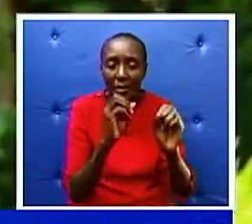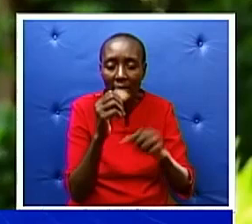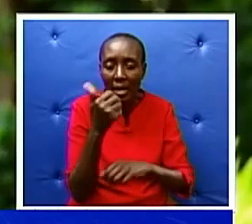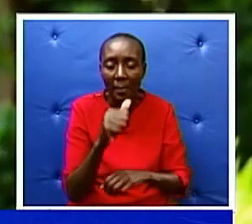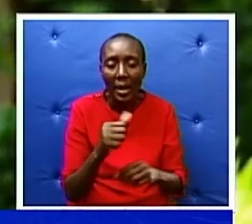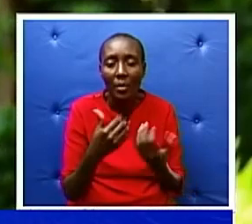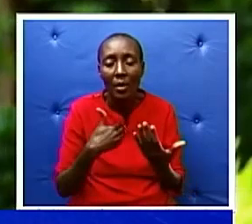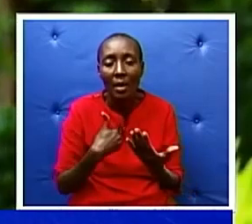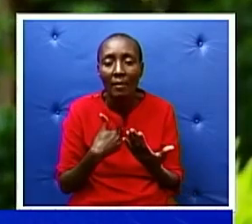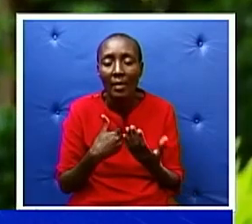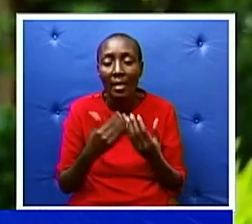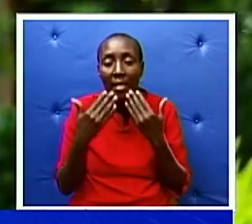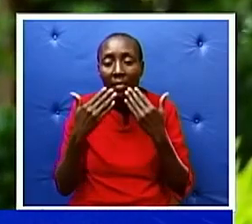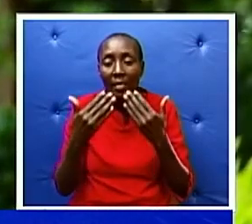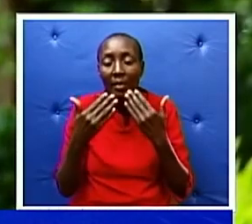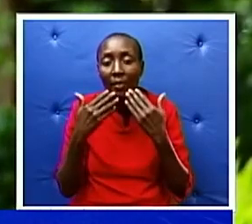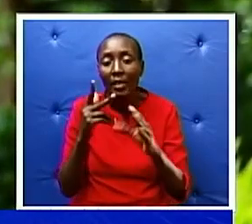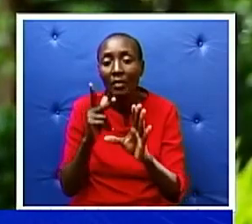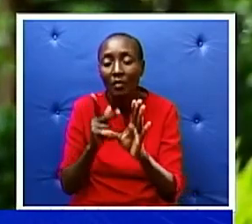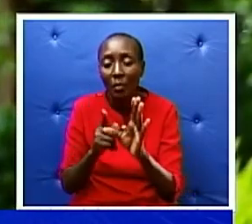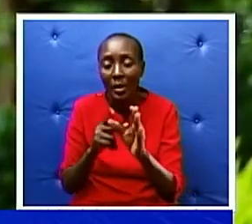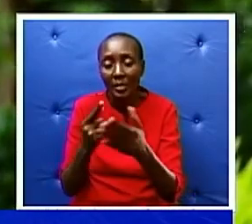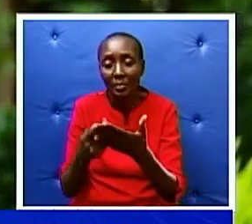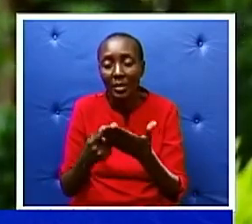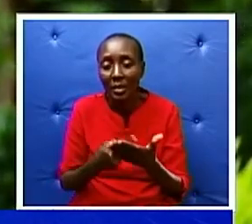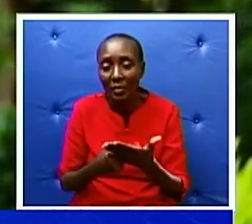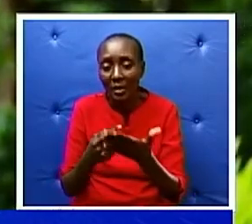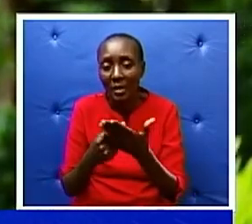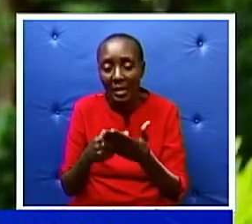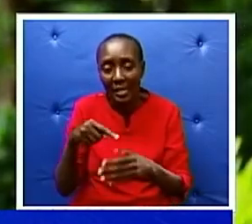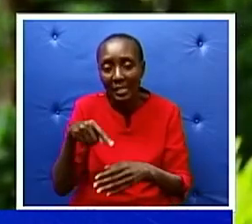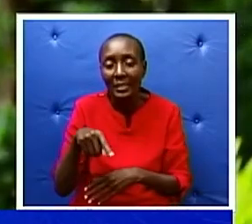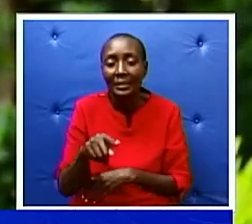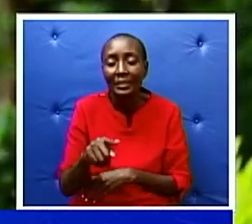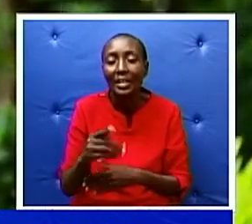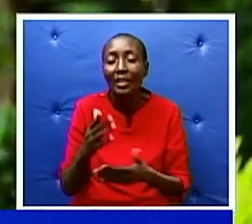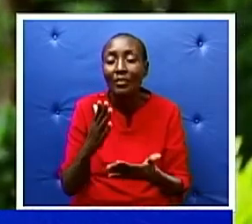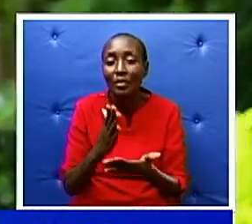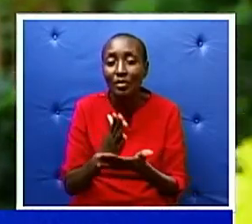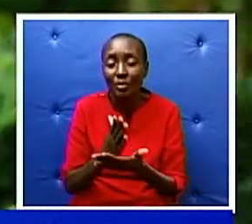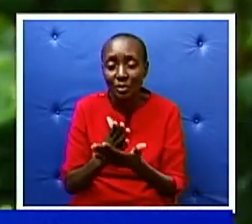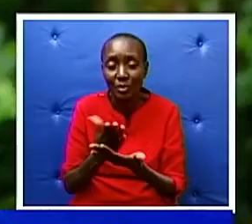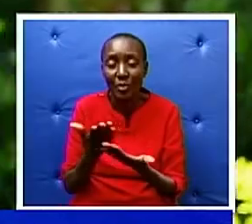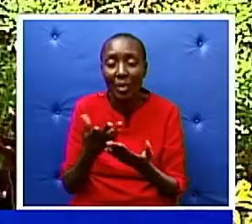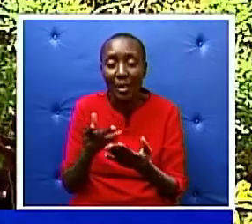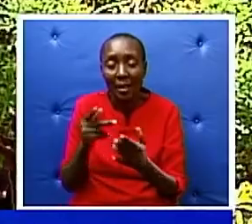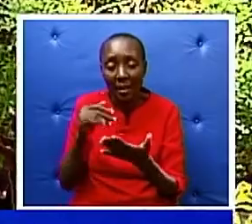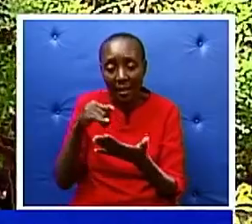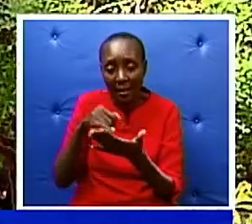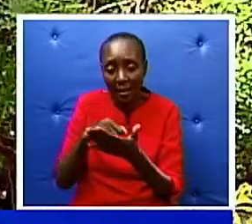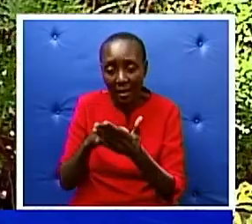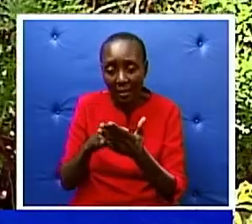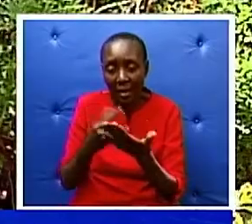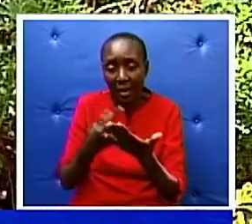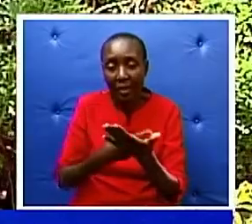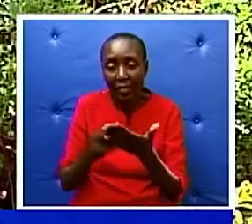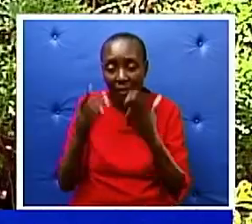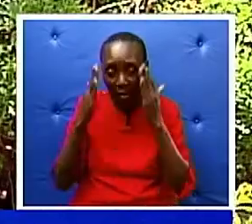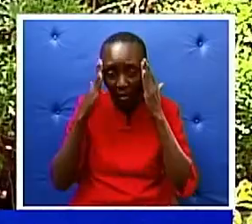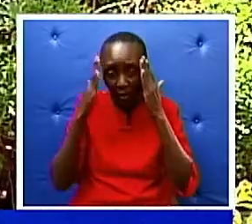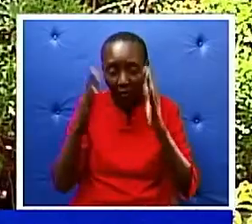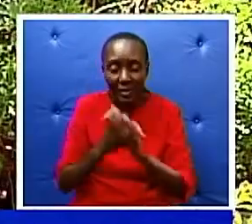this conversation. You're literally part of the Week in Focus. Yeah. They should just